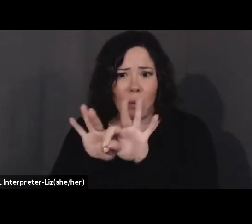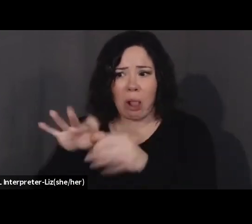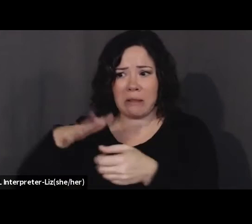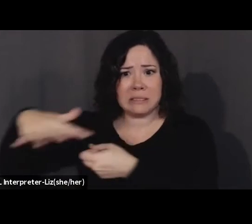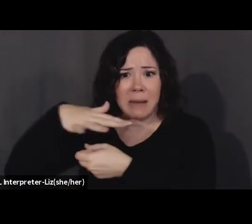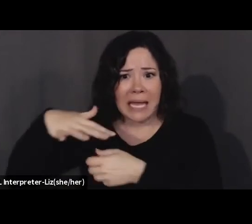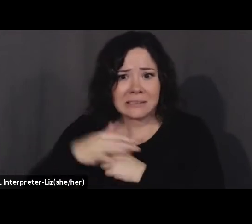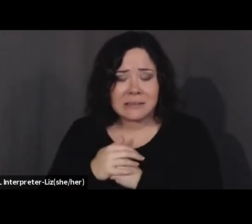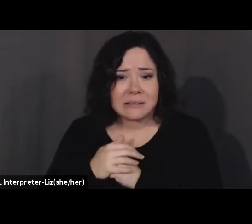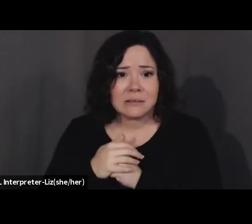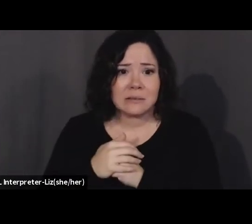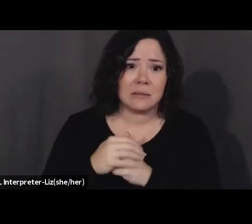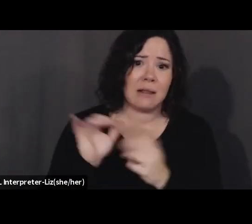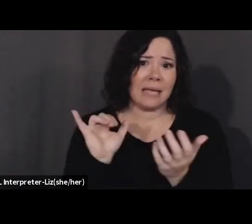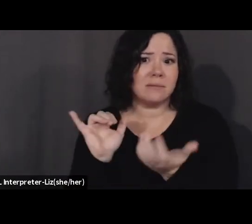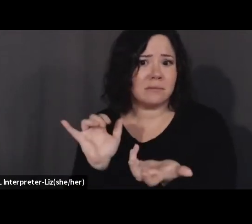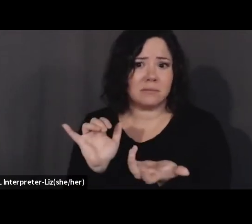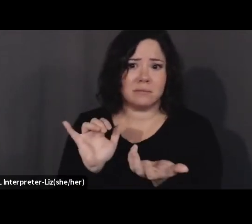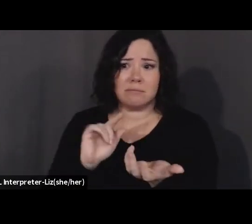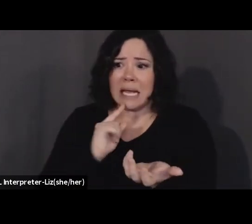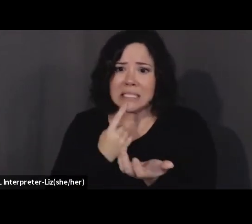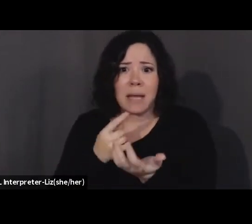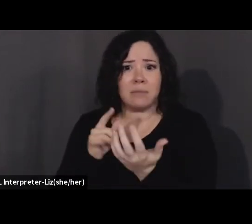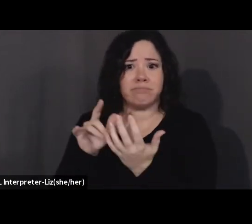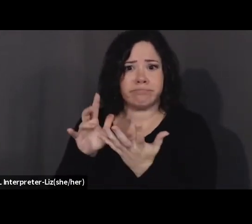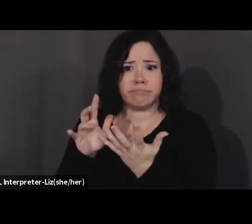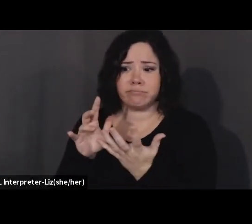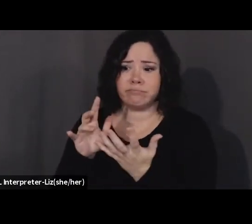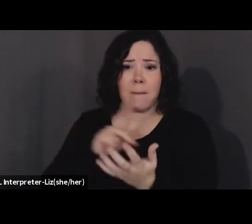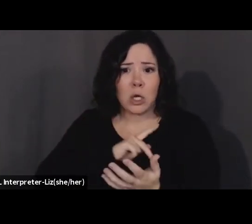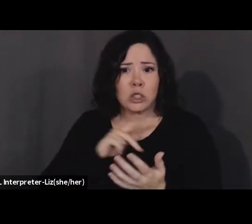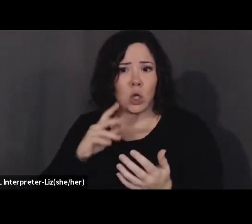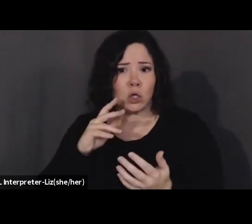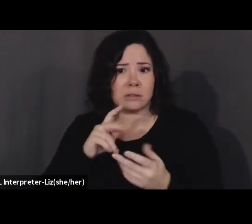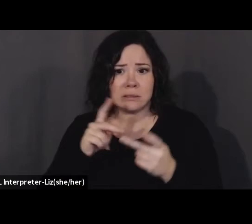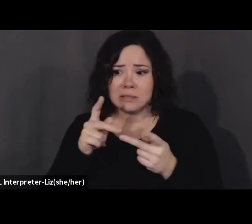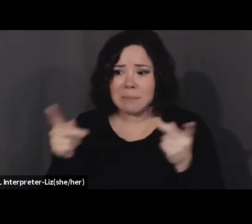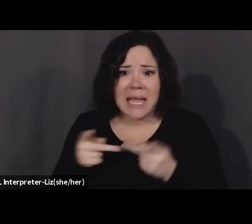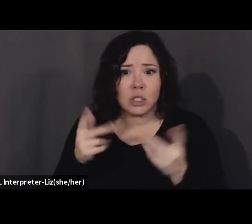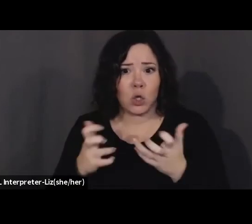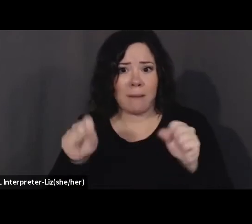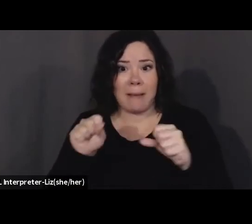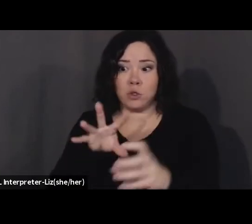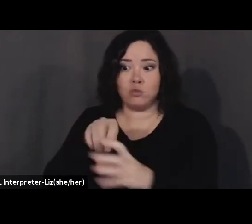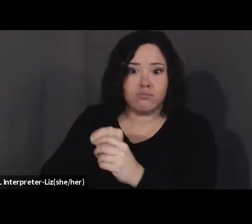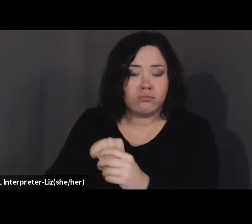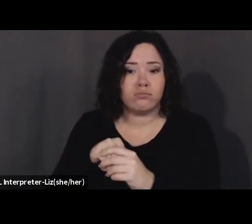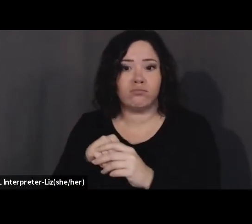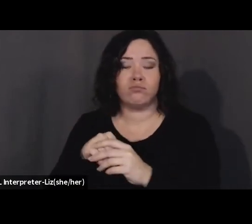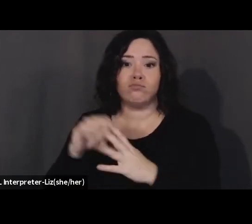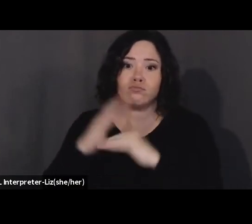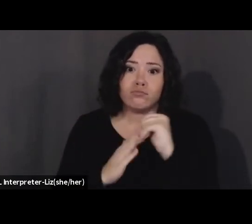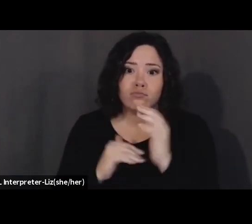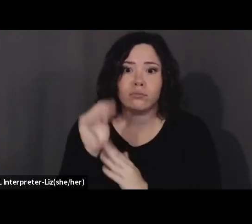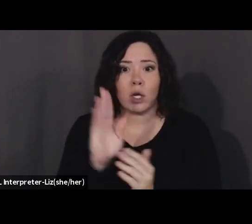like intimate and personal spaces where you want to be able to engage and live in your home to the way that suits